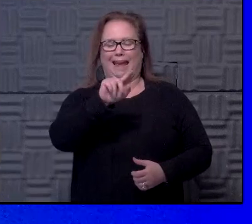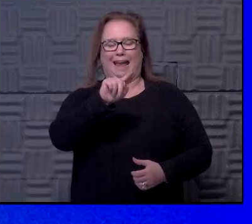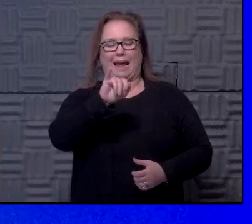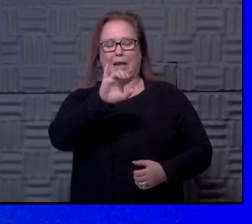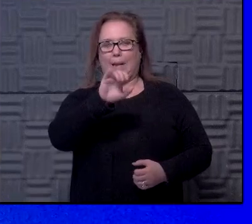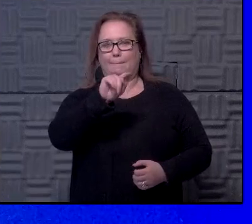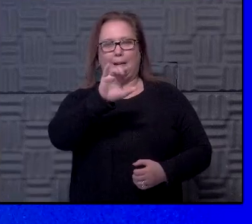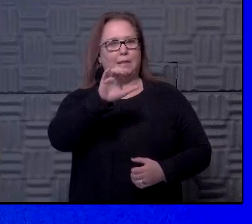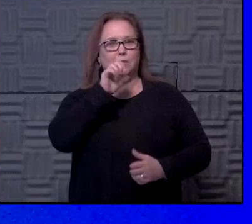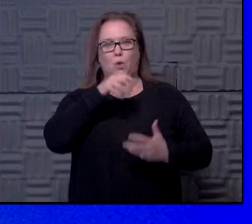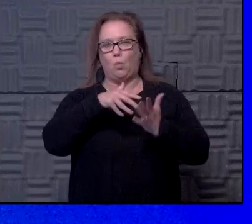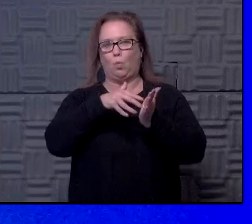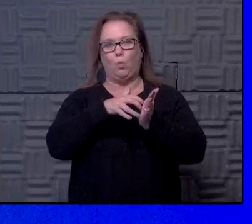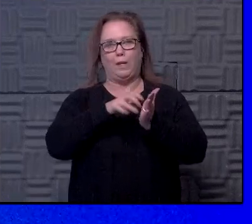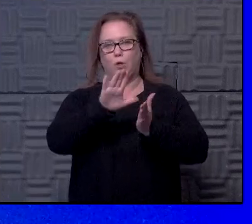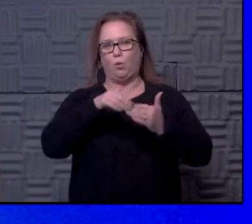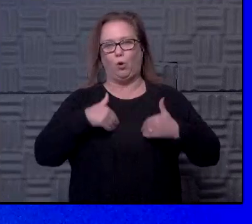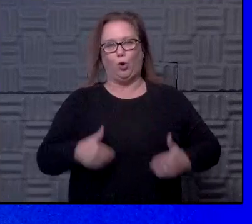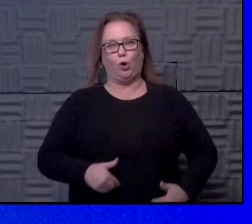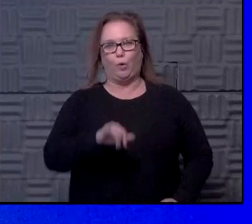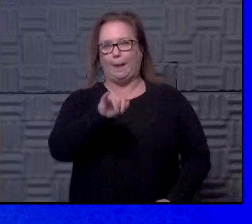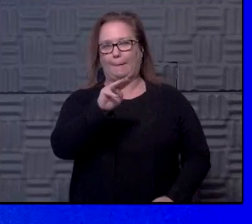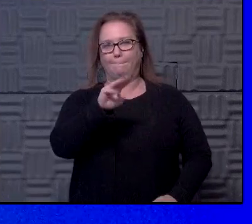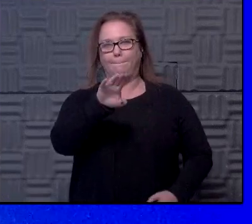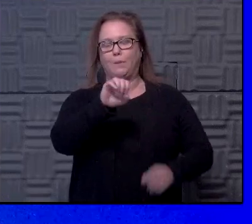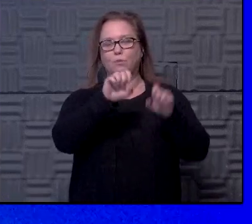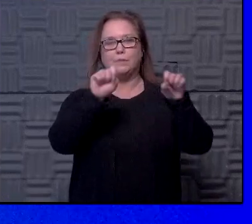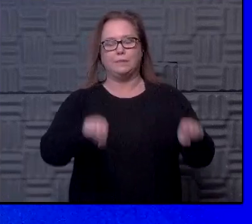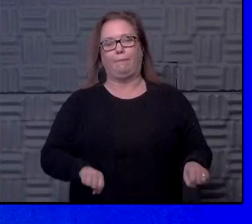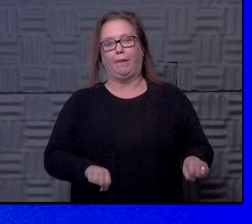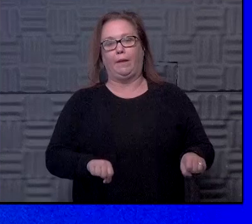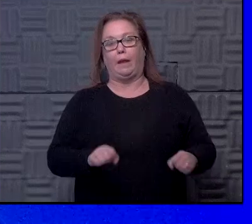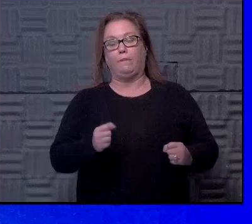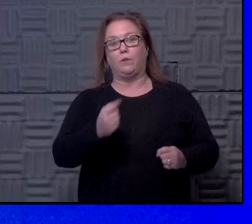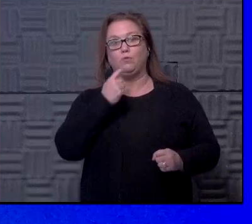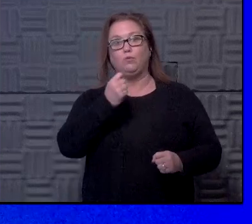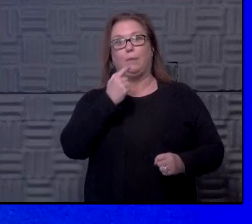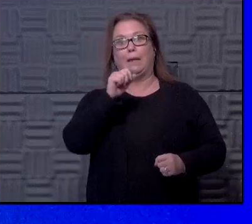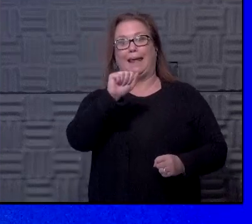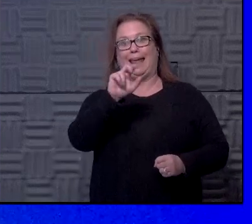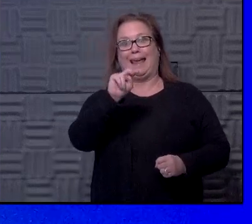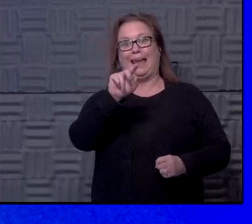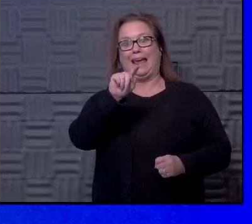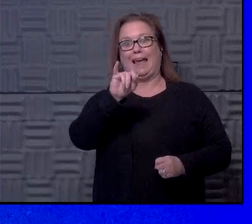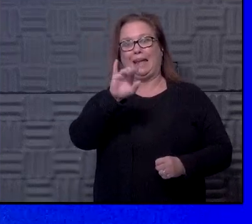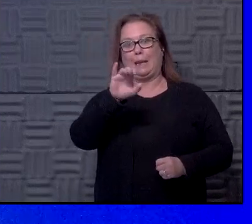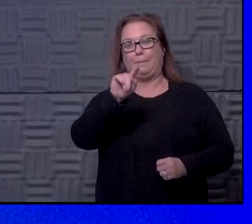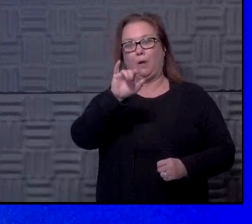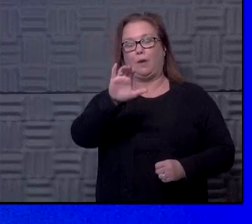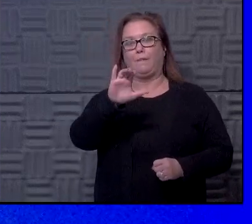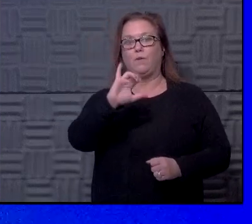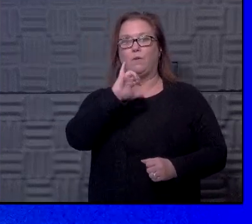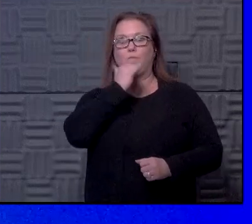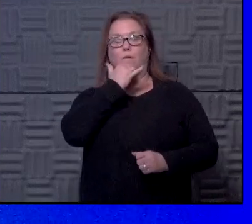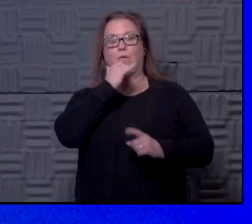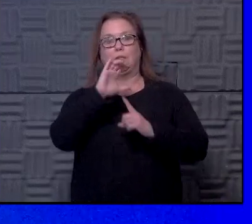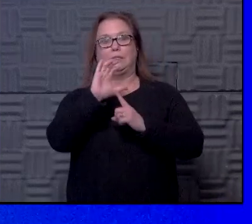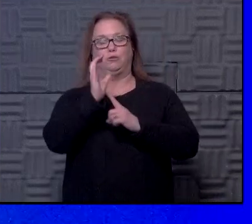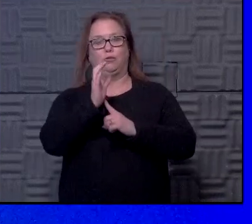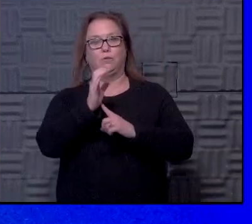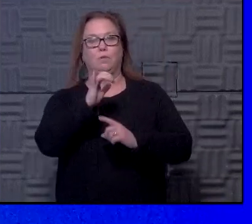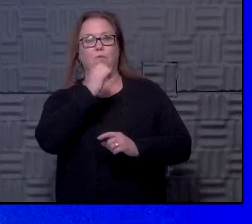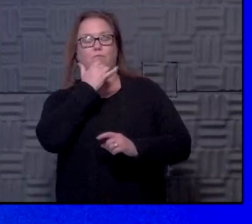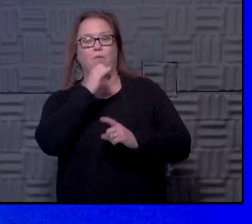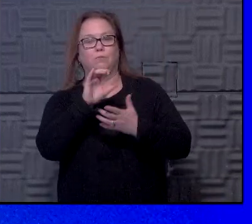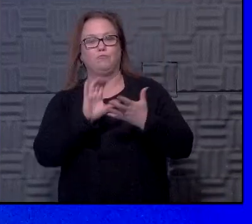not weaken your immune system. You can have the problem if you take too many antibiotics for the wrong conditions or under the wrong